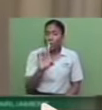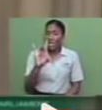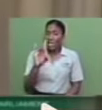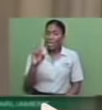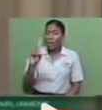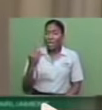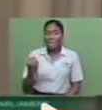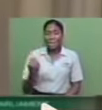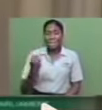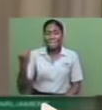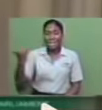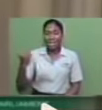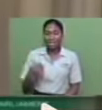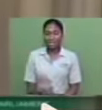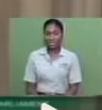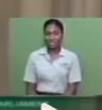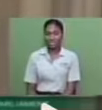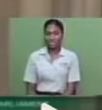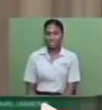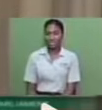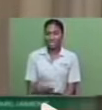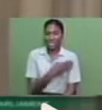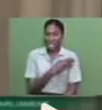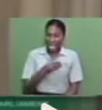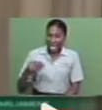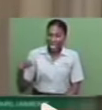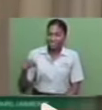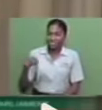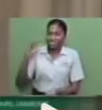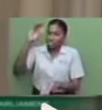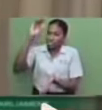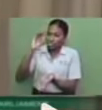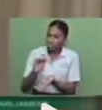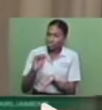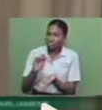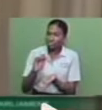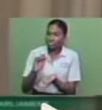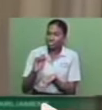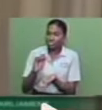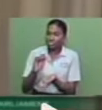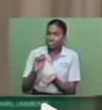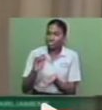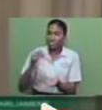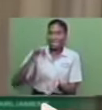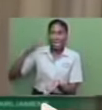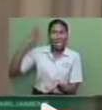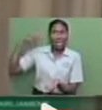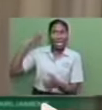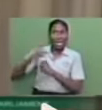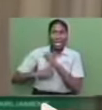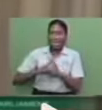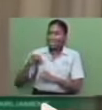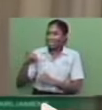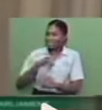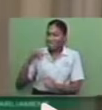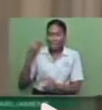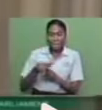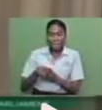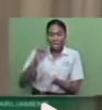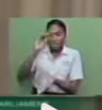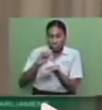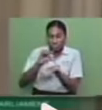well as a 100 million shortfall in releases in last fiscal, it means the TTPS are starting